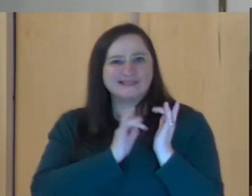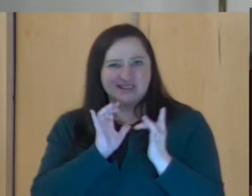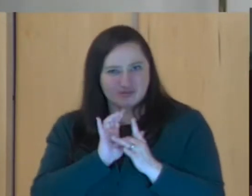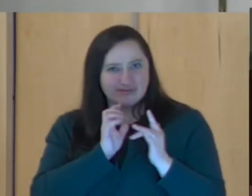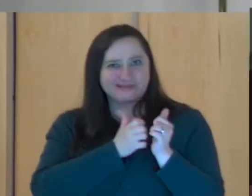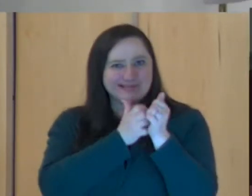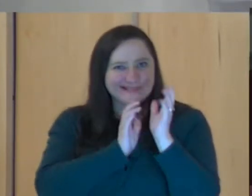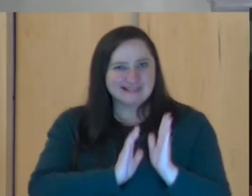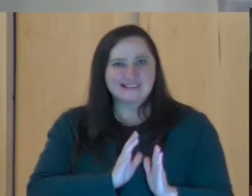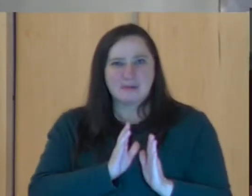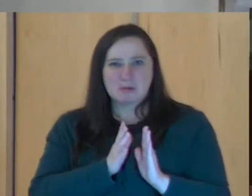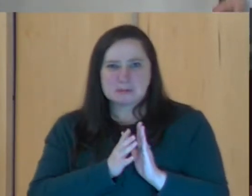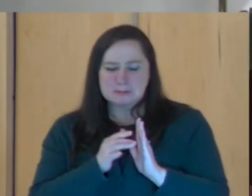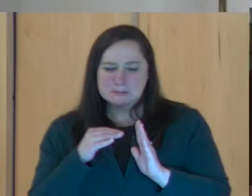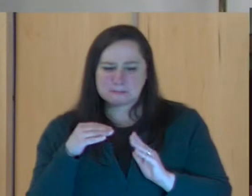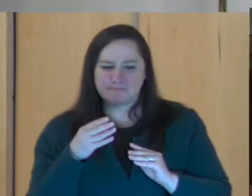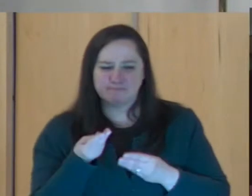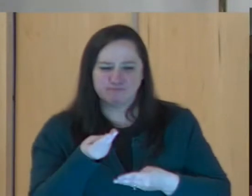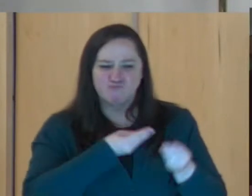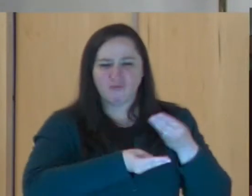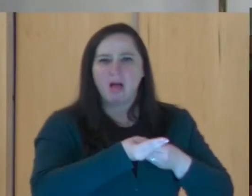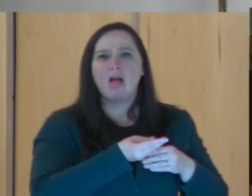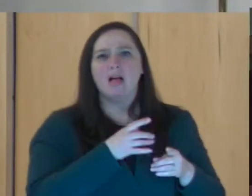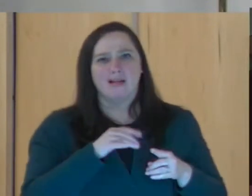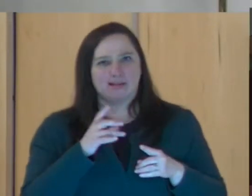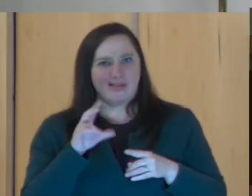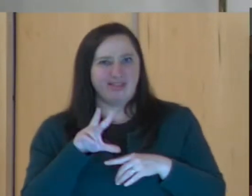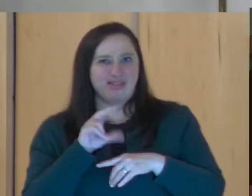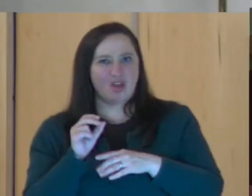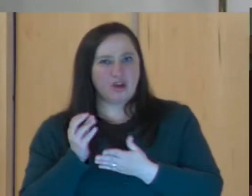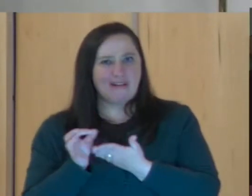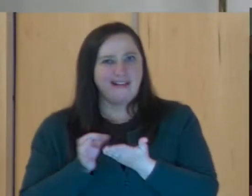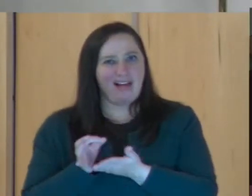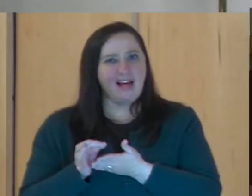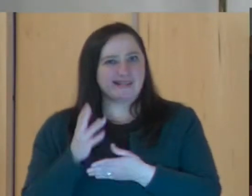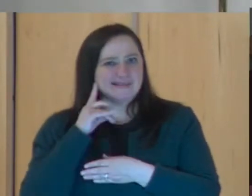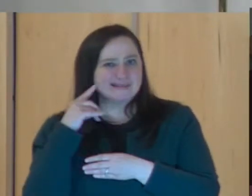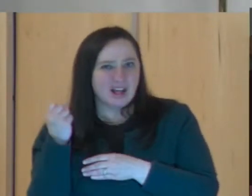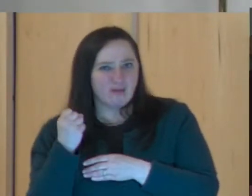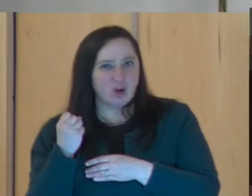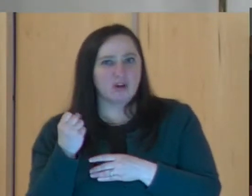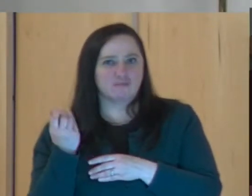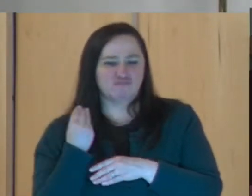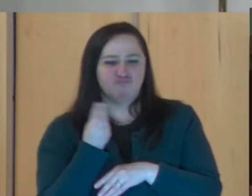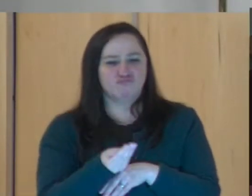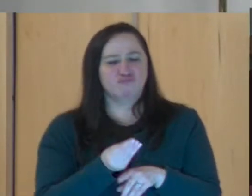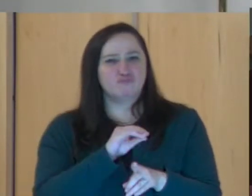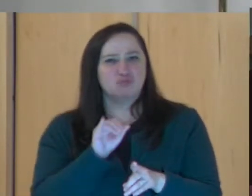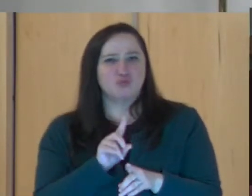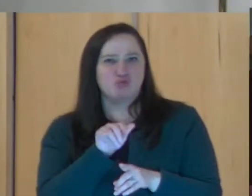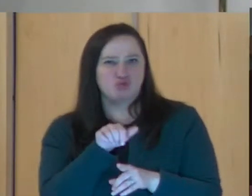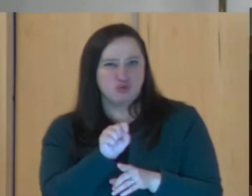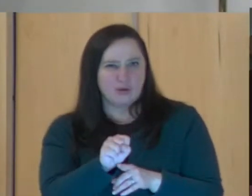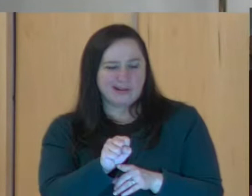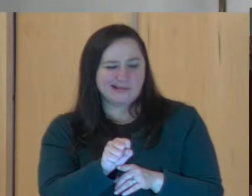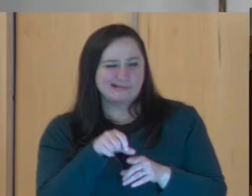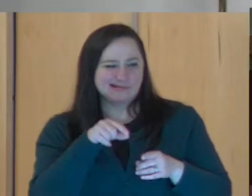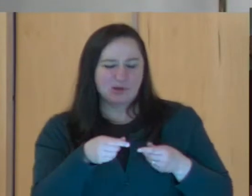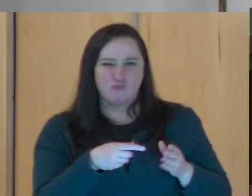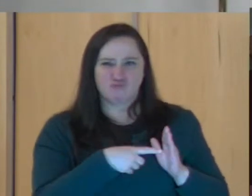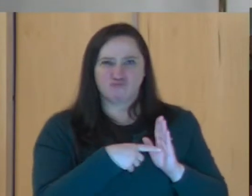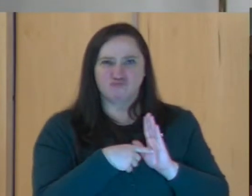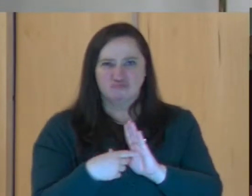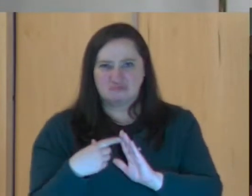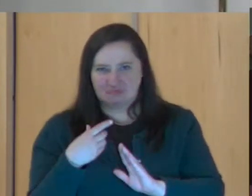was in on giving him 30 pieces of silver to deny or to betray his Savior. But that night, things didn't go as Caiaphas had